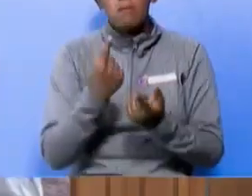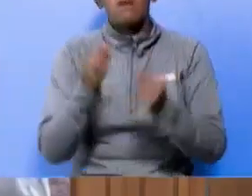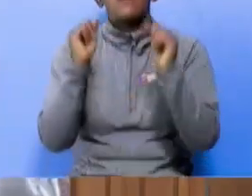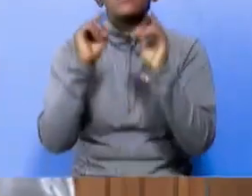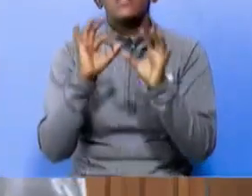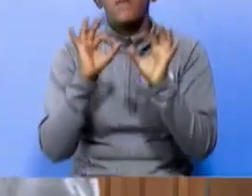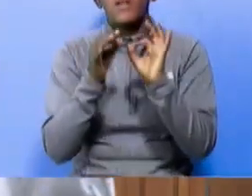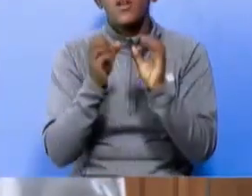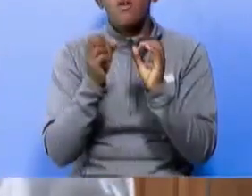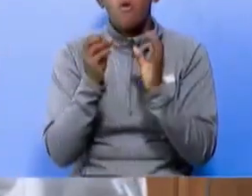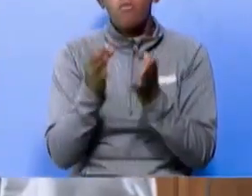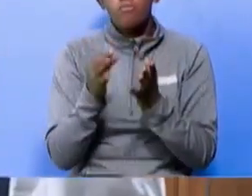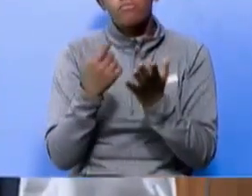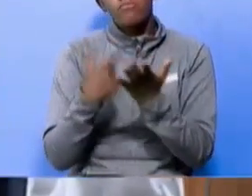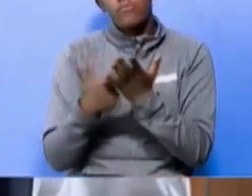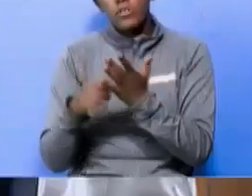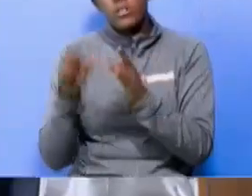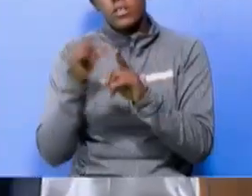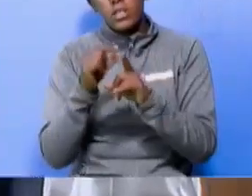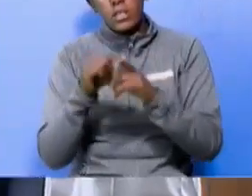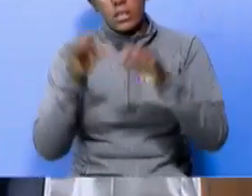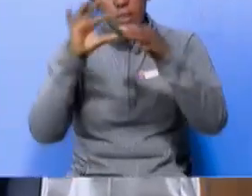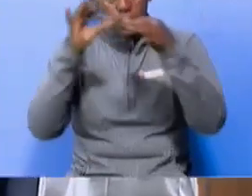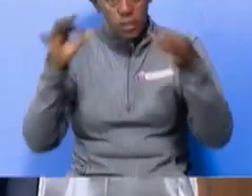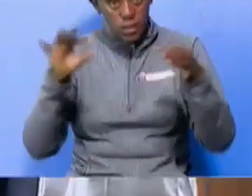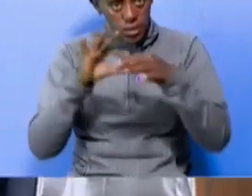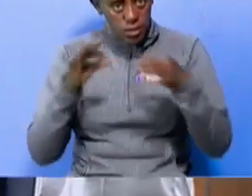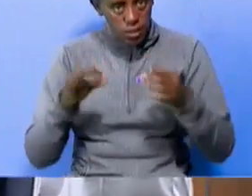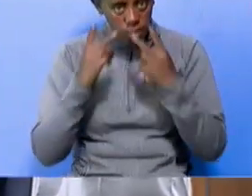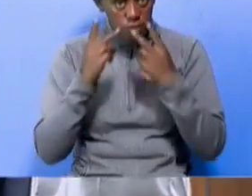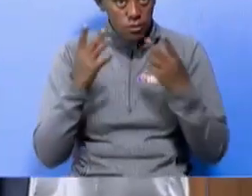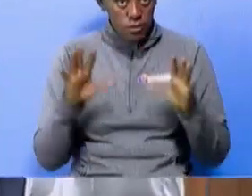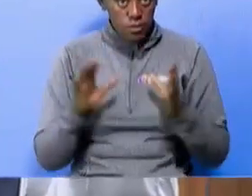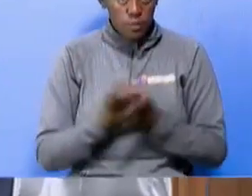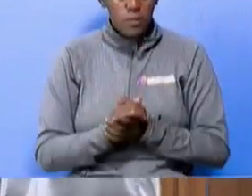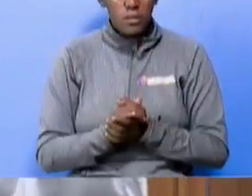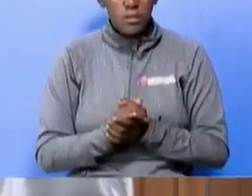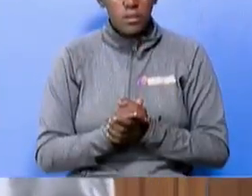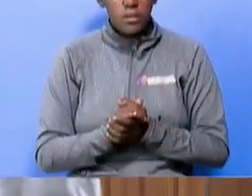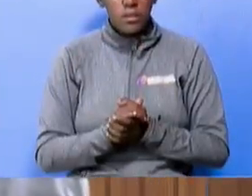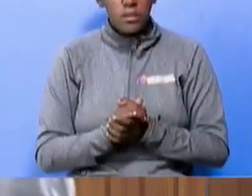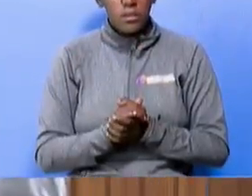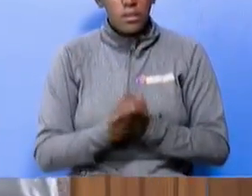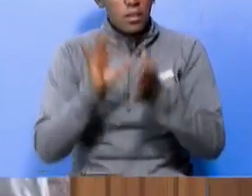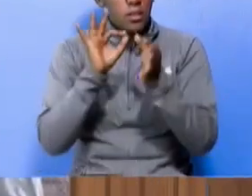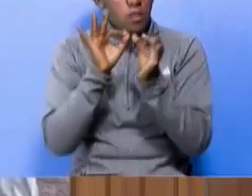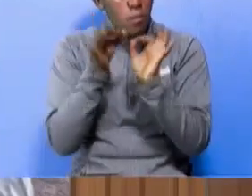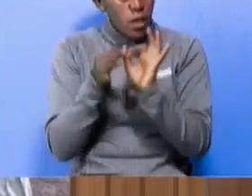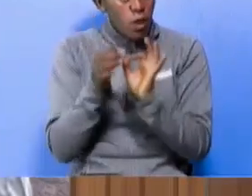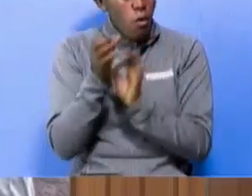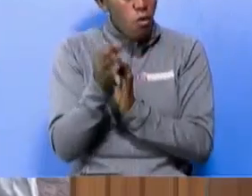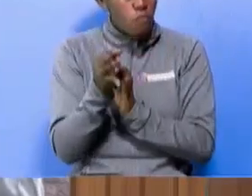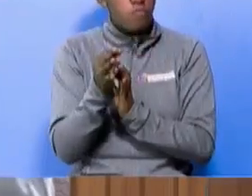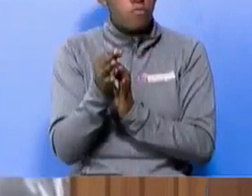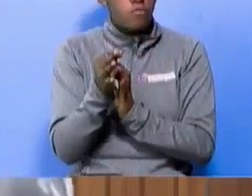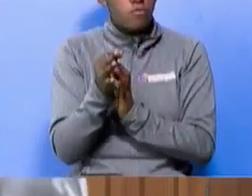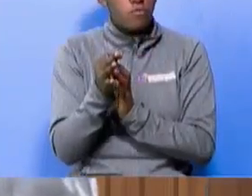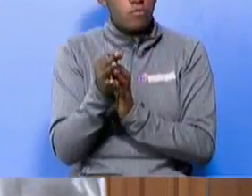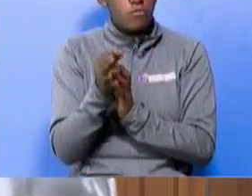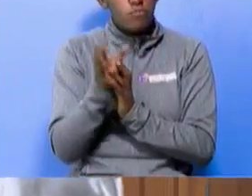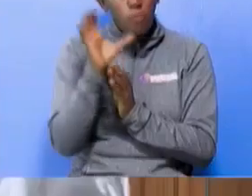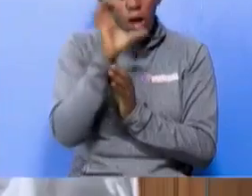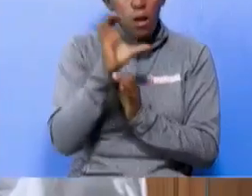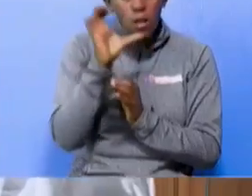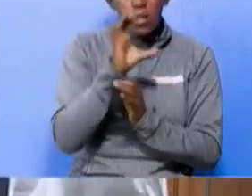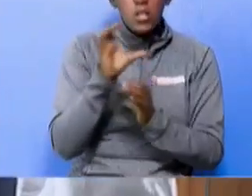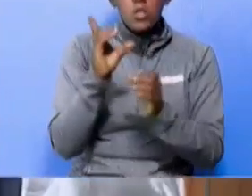of these vocabularies in sentences too. And instead of the meaning of finding